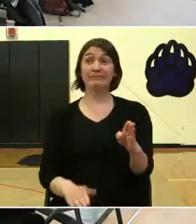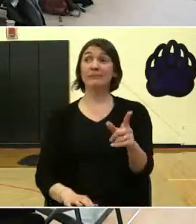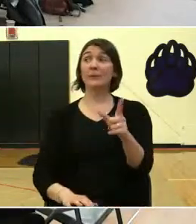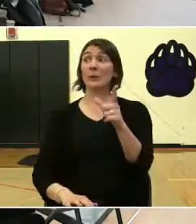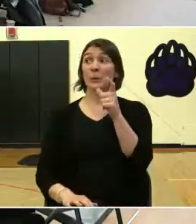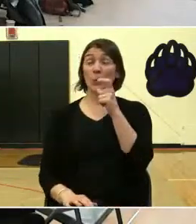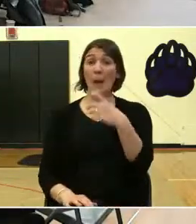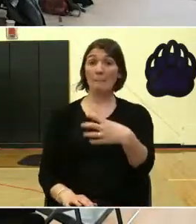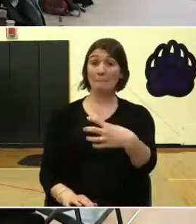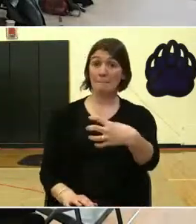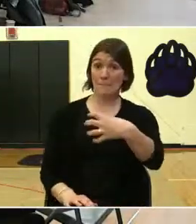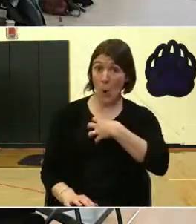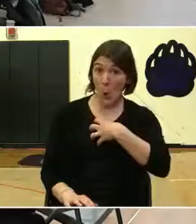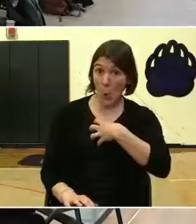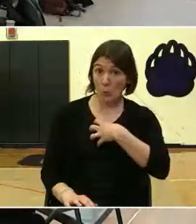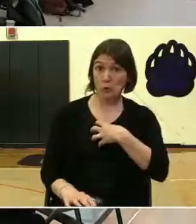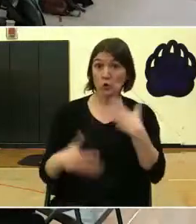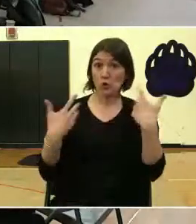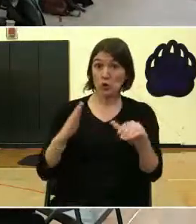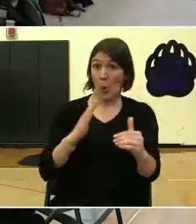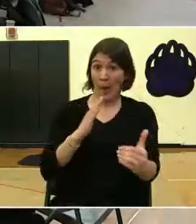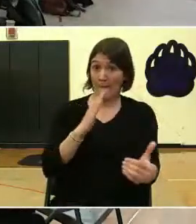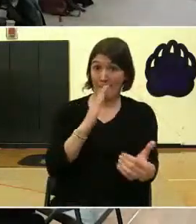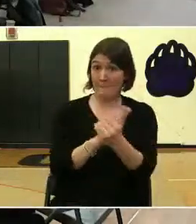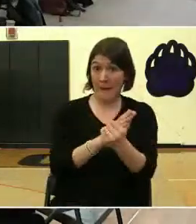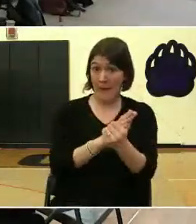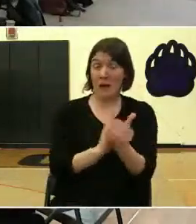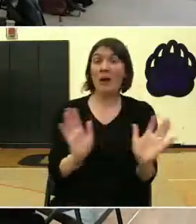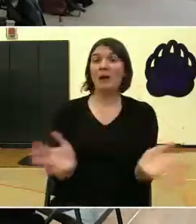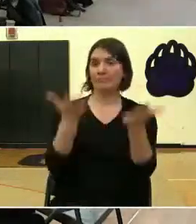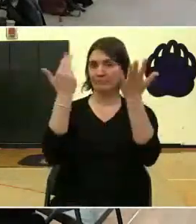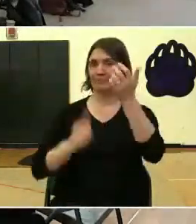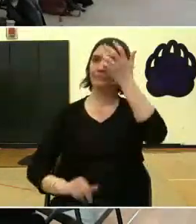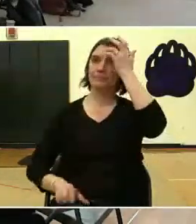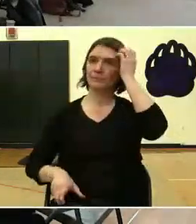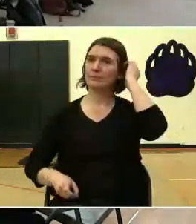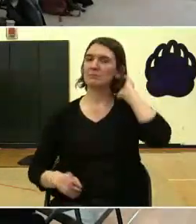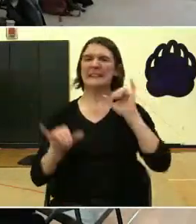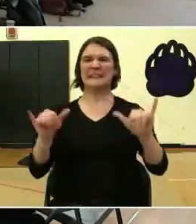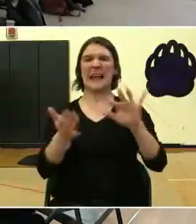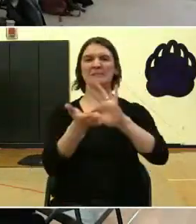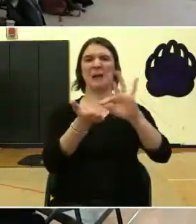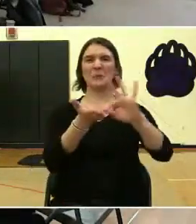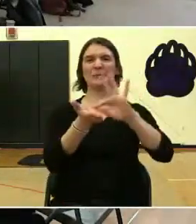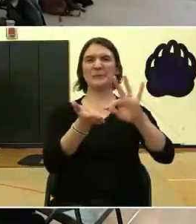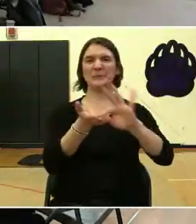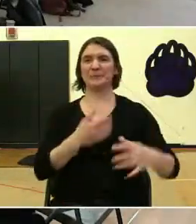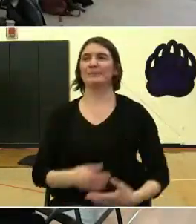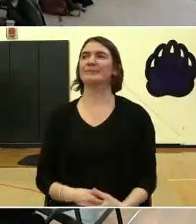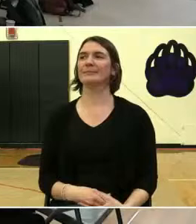seated all those opposed to the amendment please rise remain